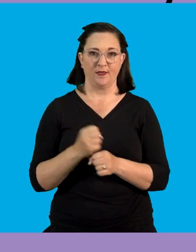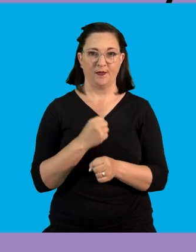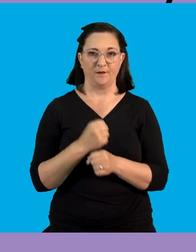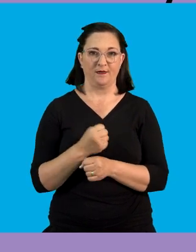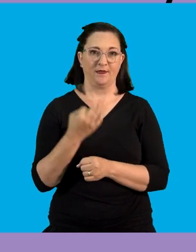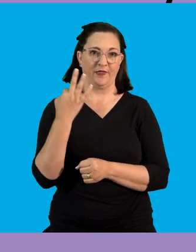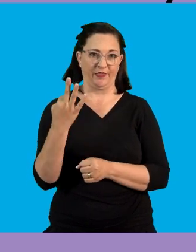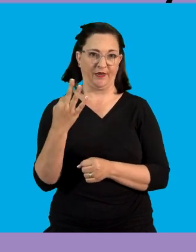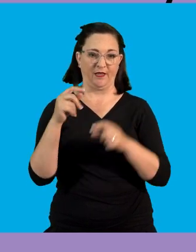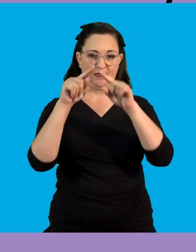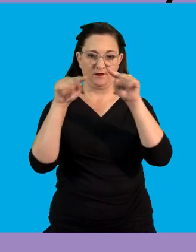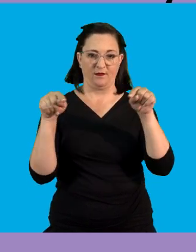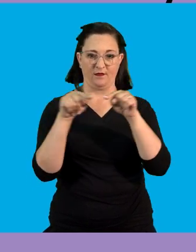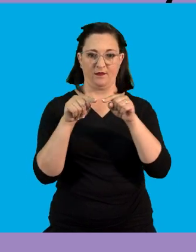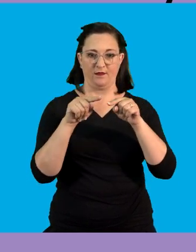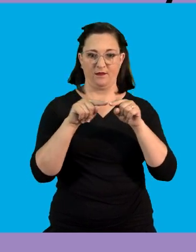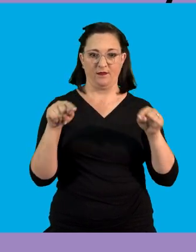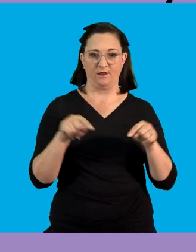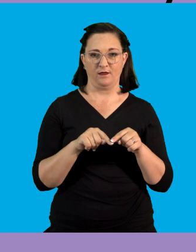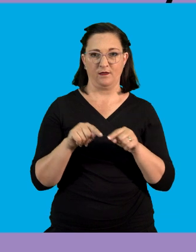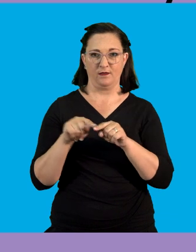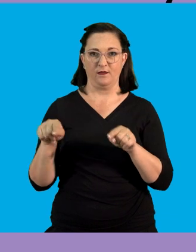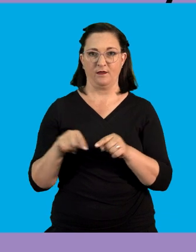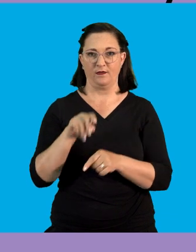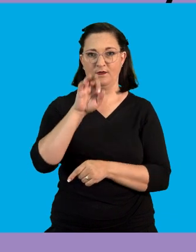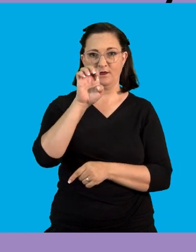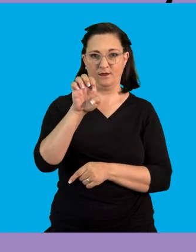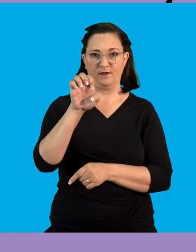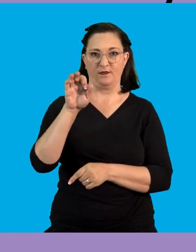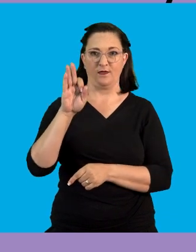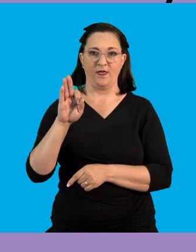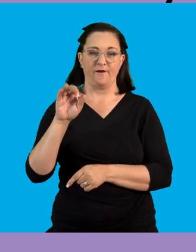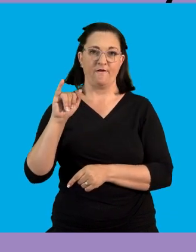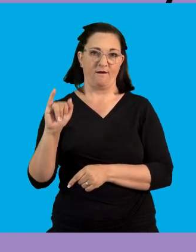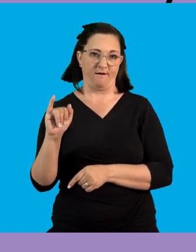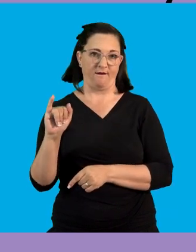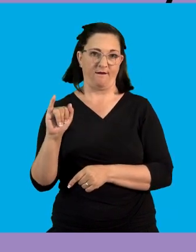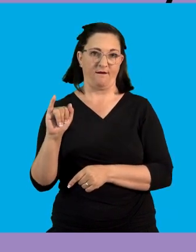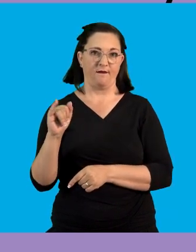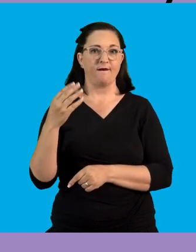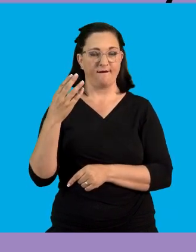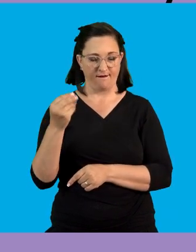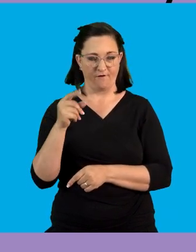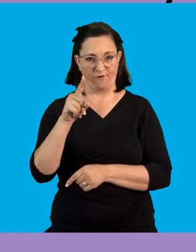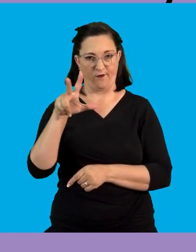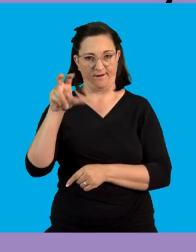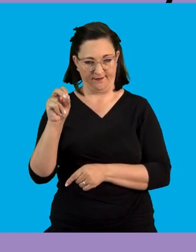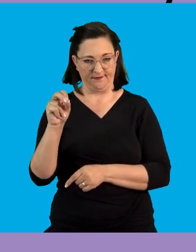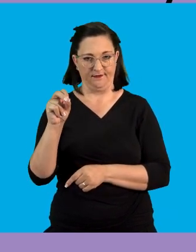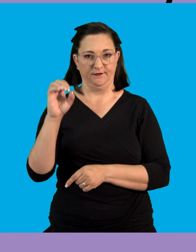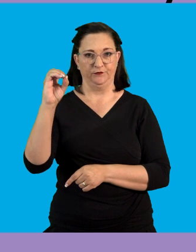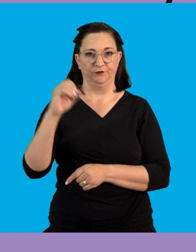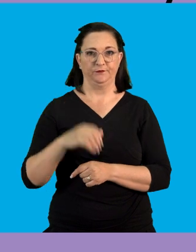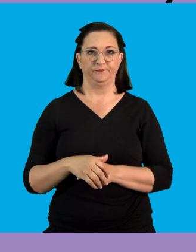break this figure into 3 triangles. And what do you notice? Triangle